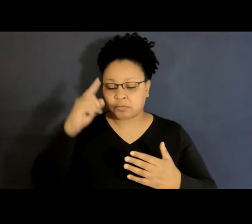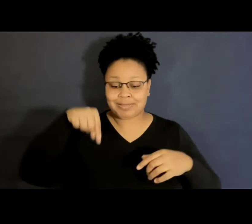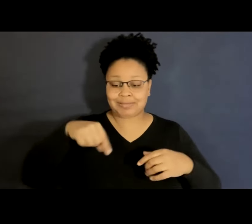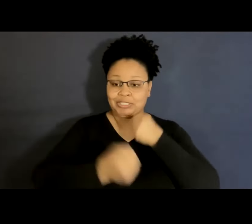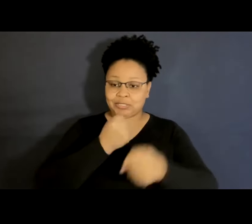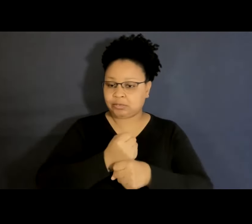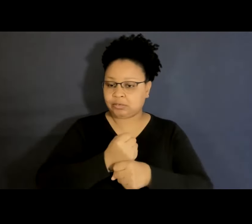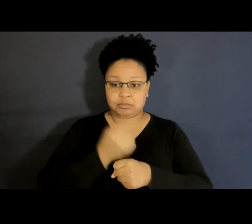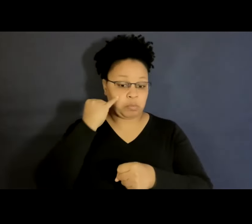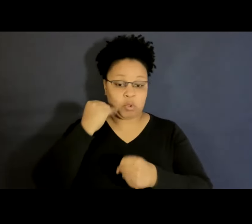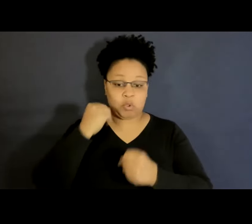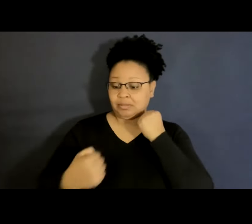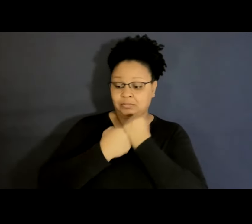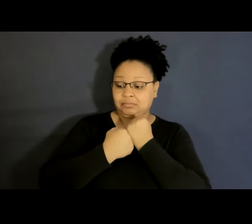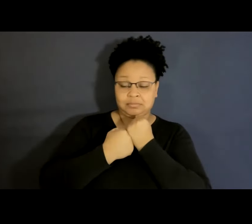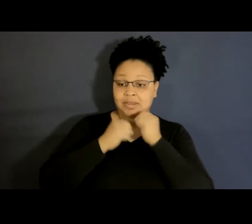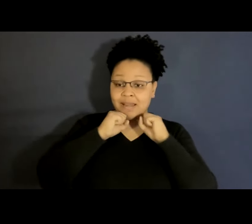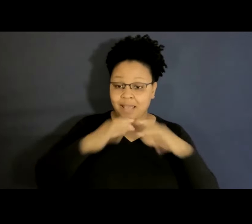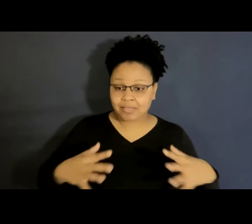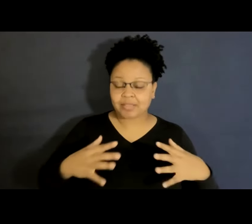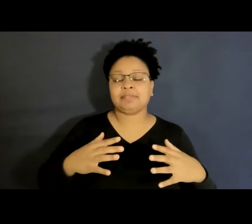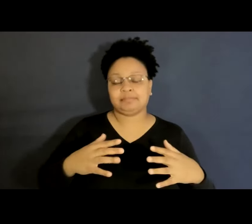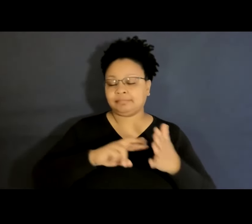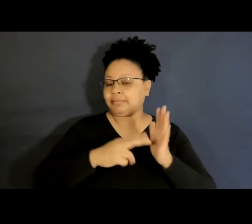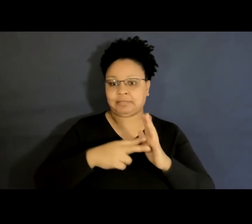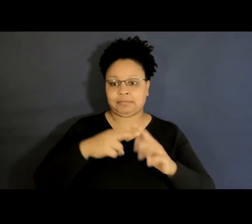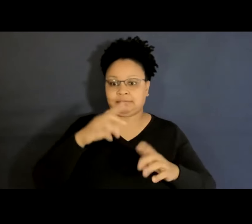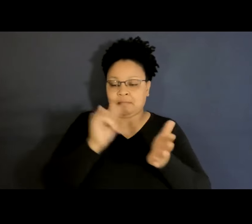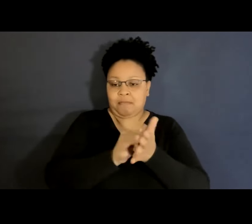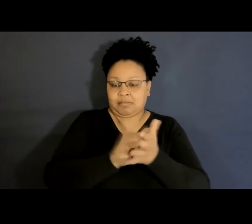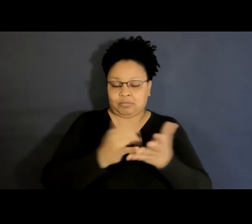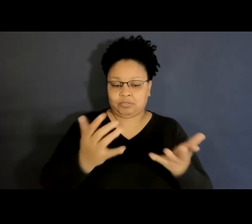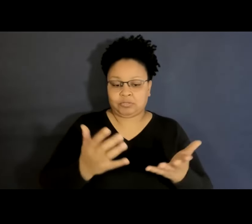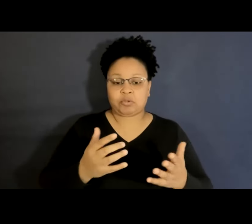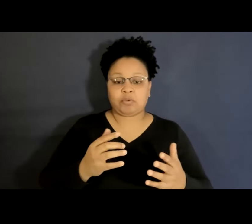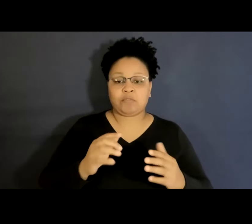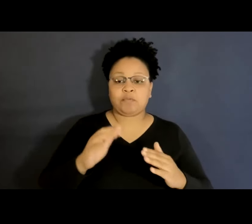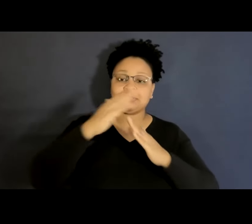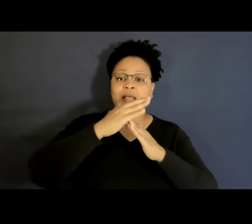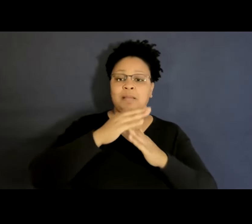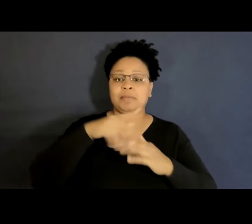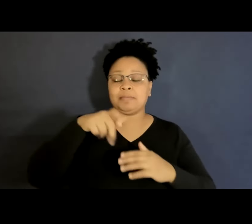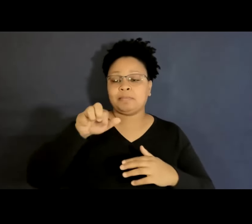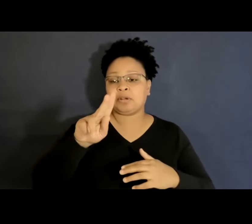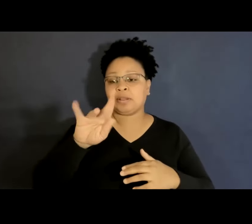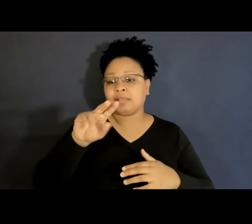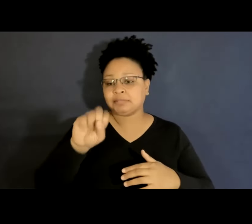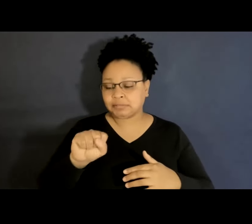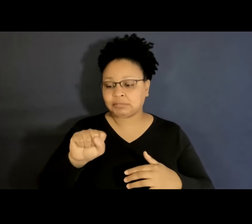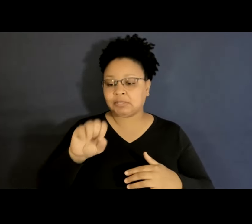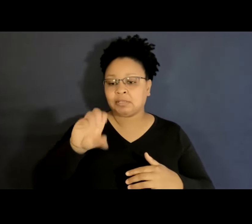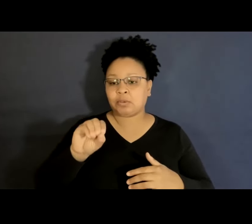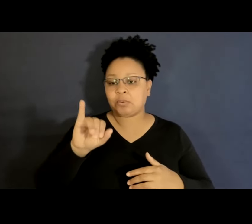their help, we could not make this possible. So thank you to our gold sponsor, Perkins Coie, our silver